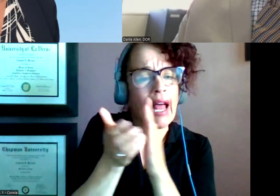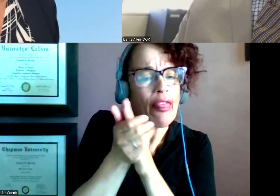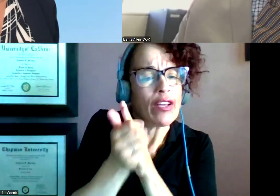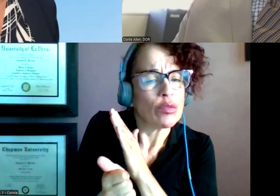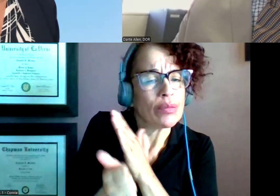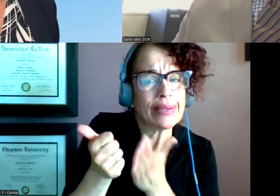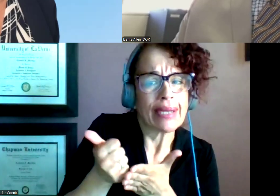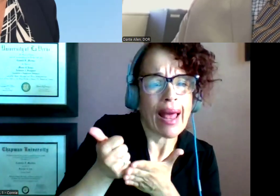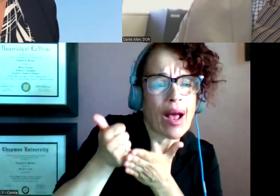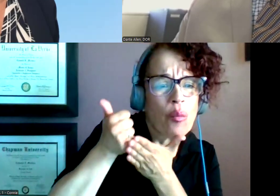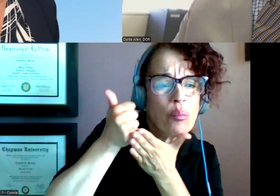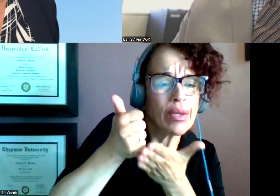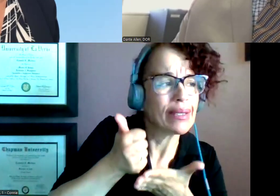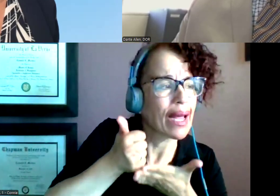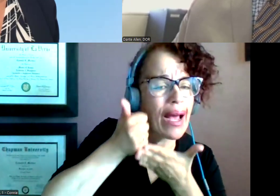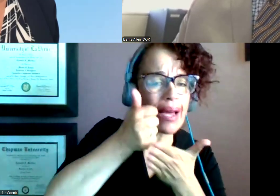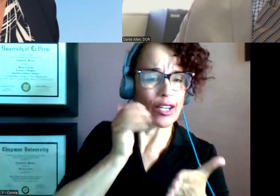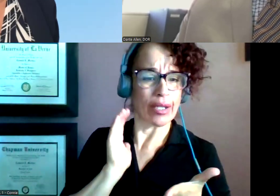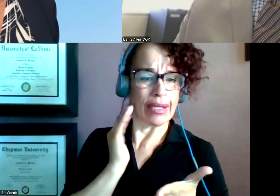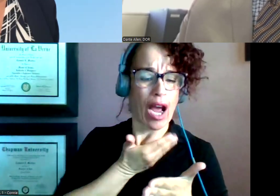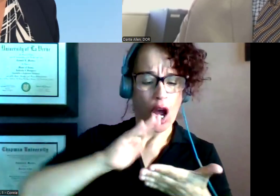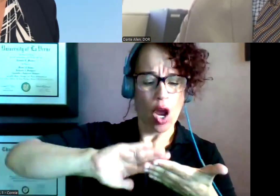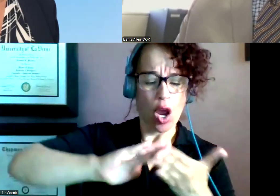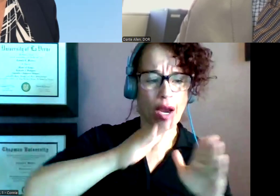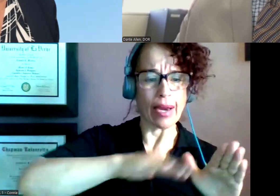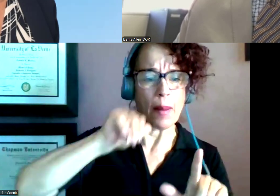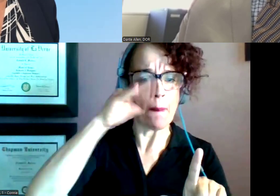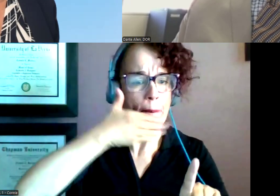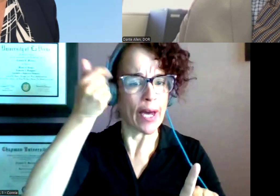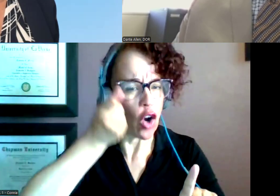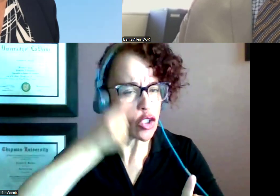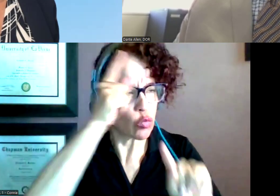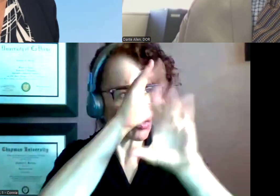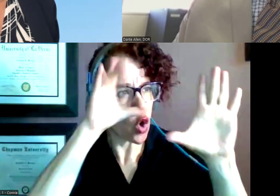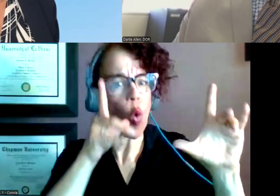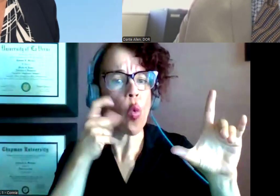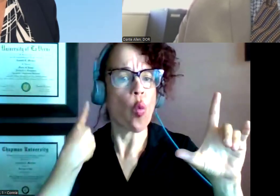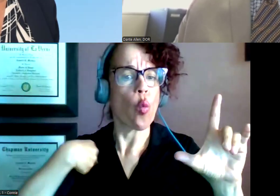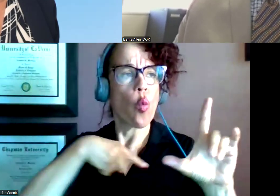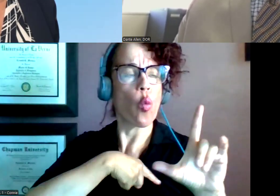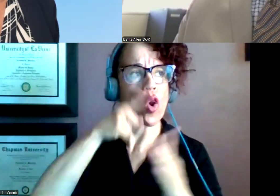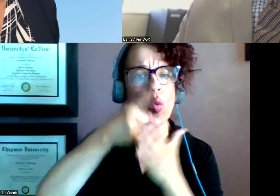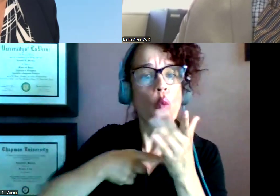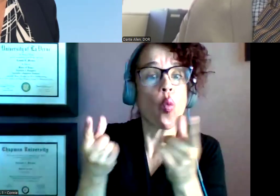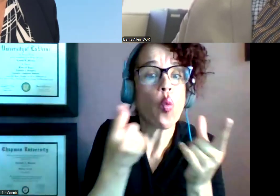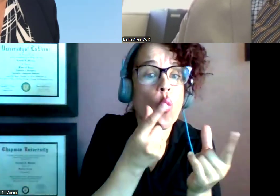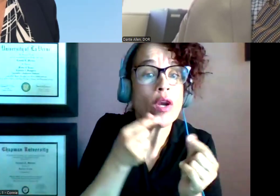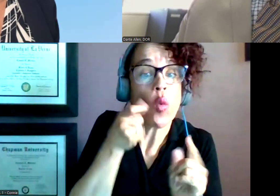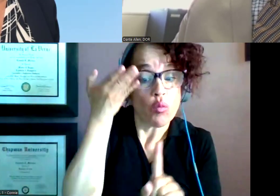in helping our community better understand who we are and what we